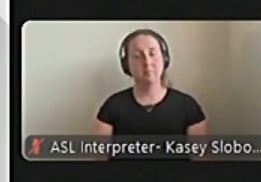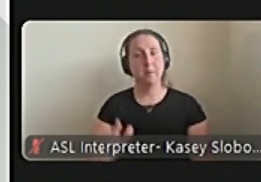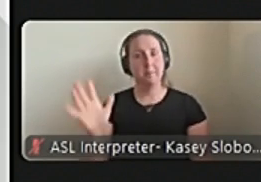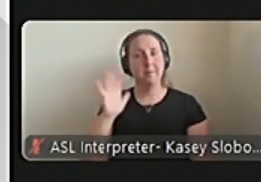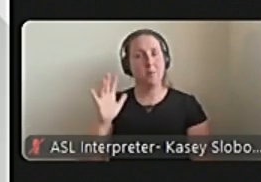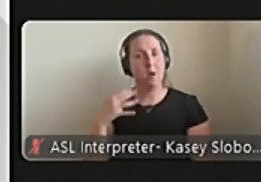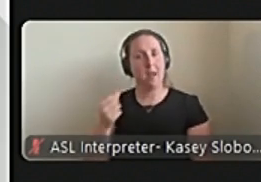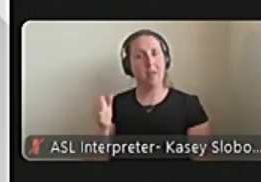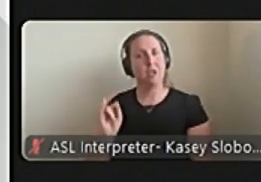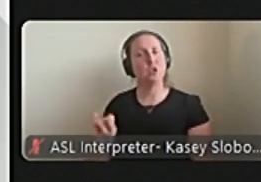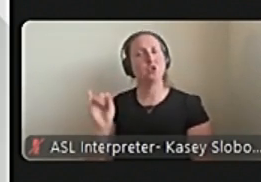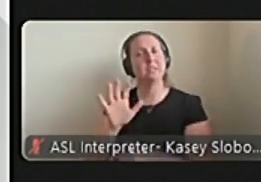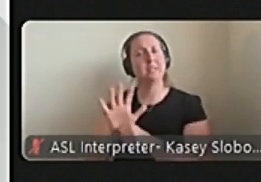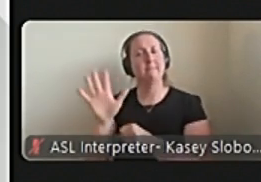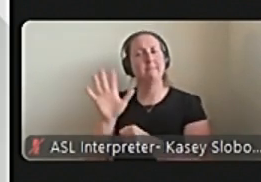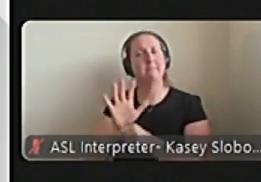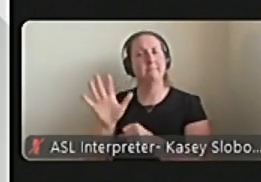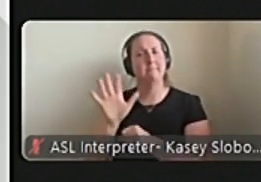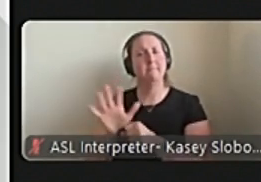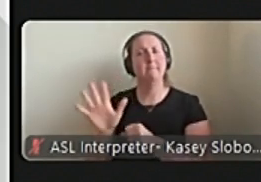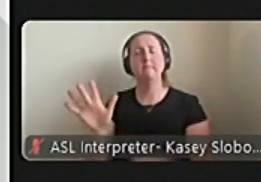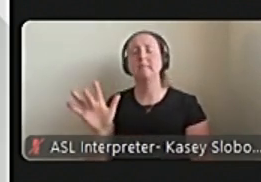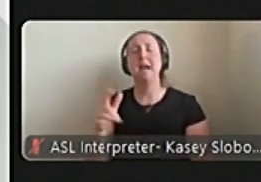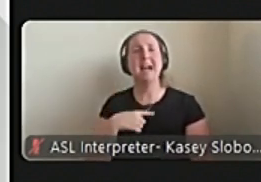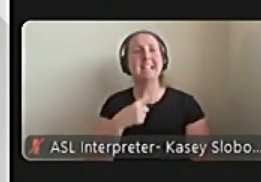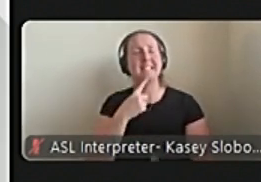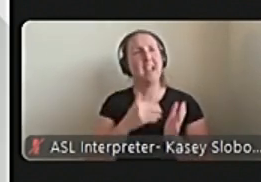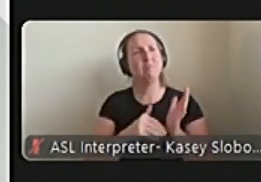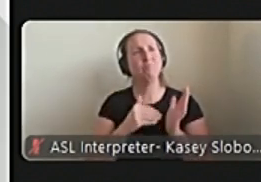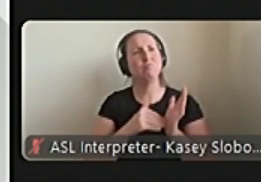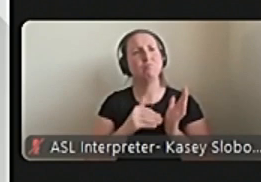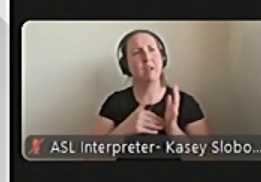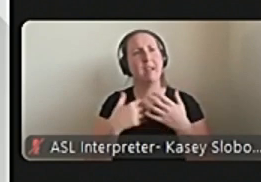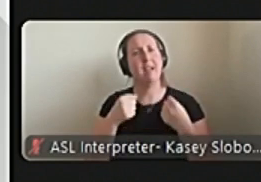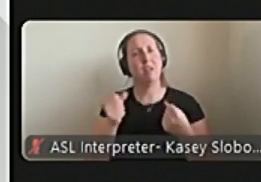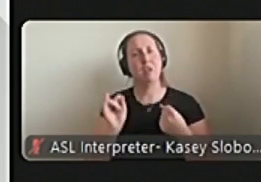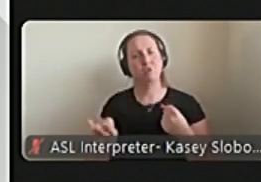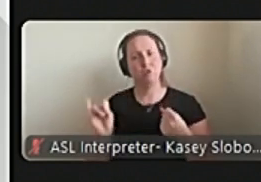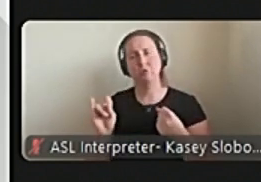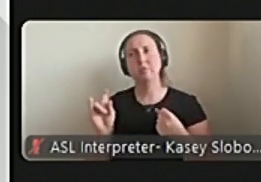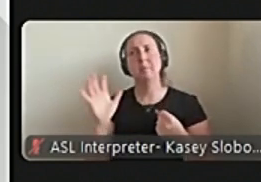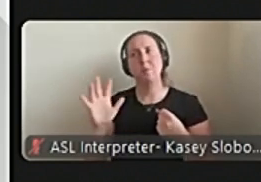enough, and I often say a lot of times, I go, you know, the health insurance, you needed Yeah. health insurance, but